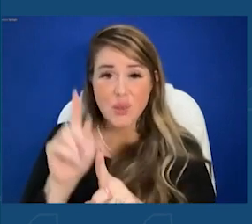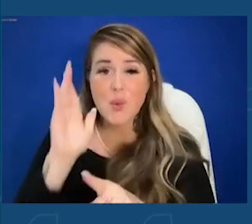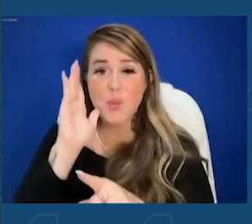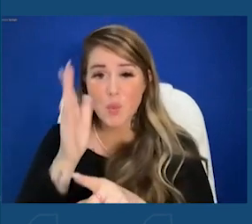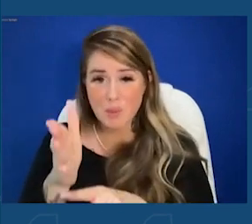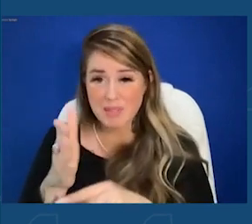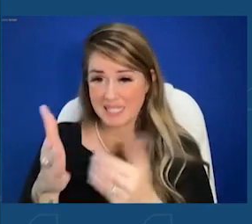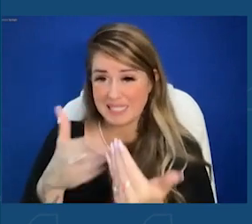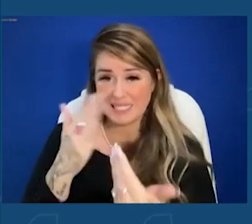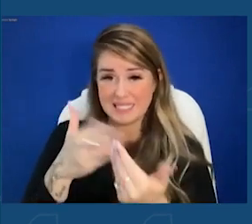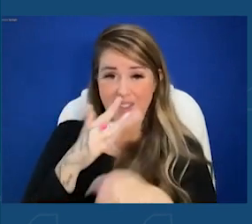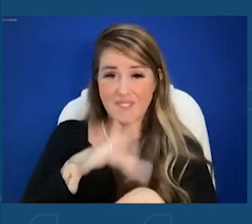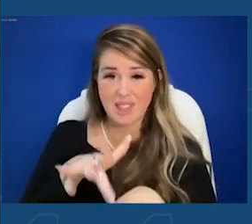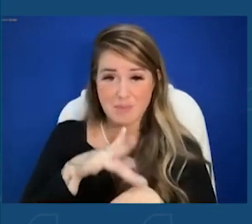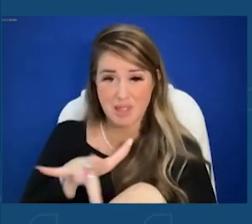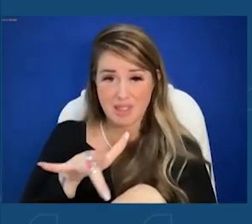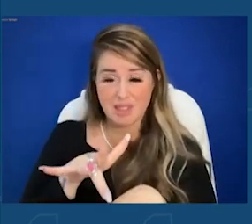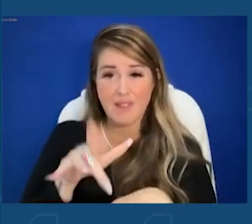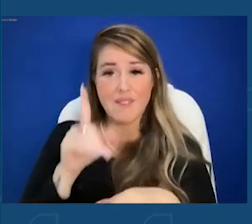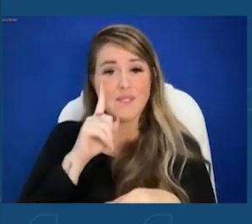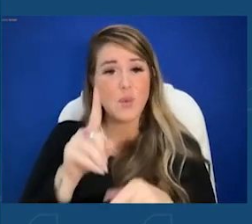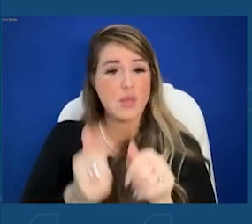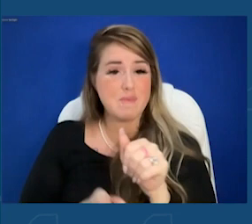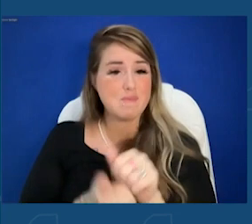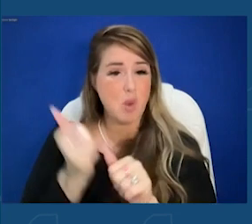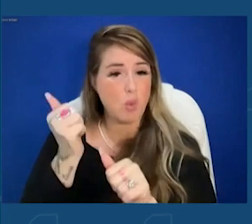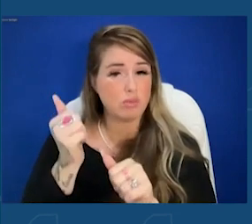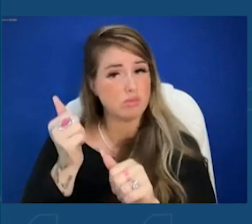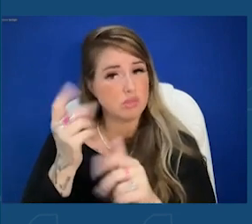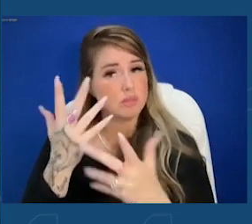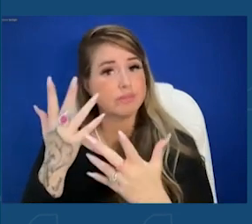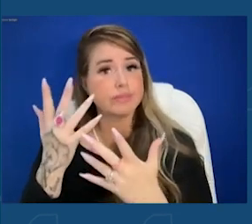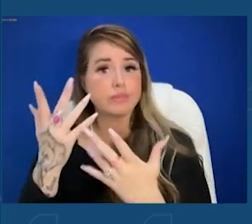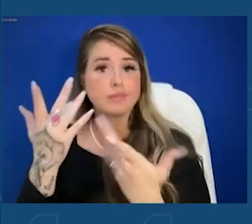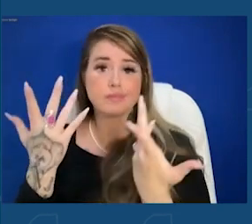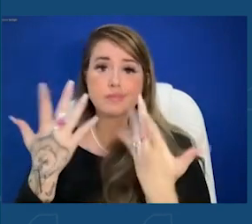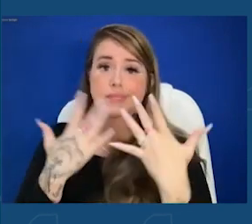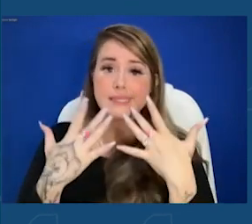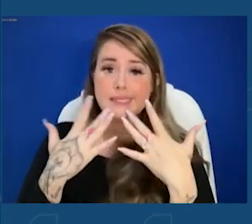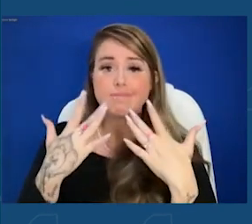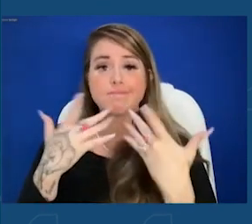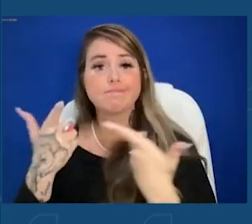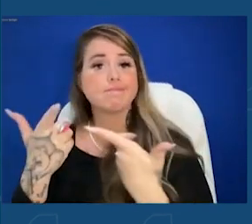easily available to the most disadvantaged person in our community.